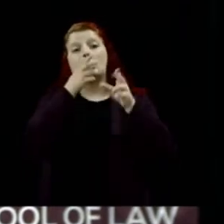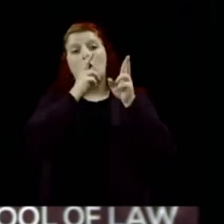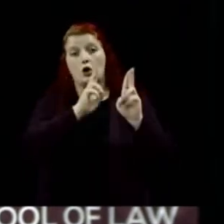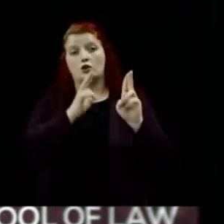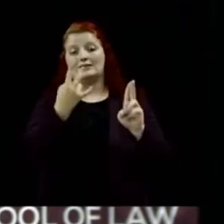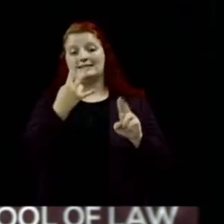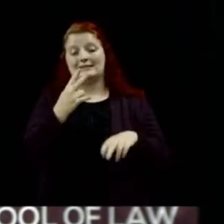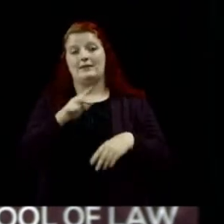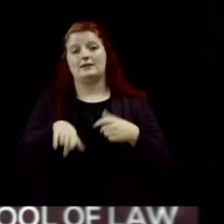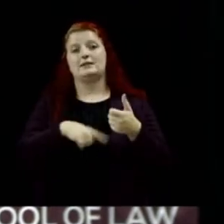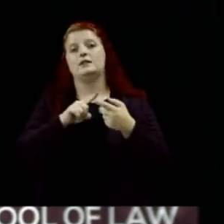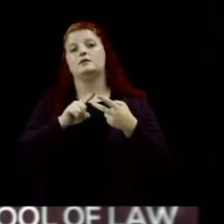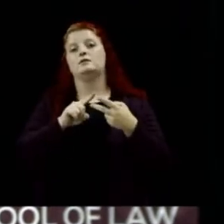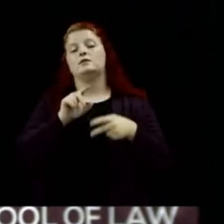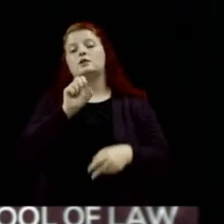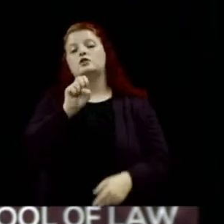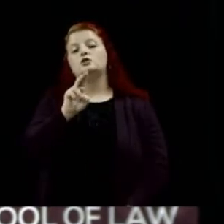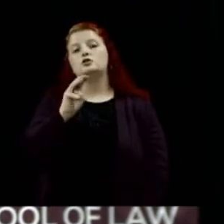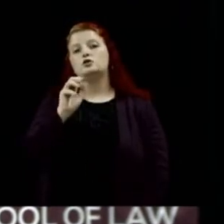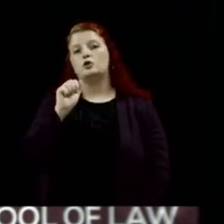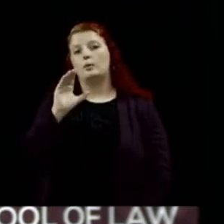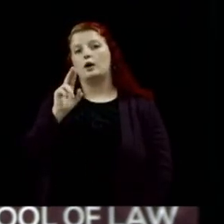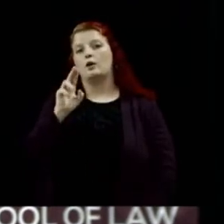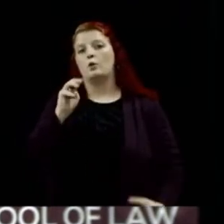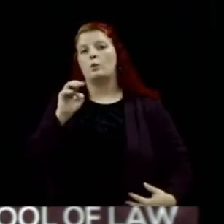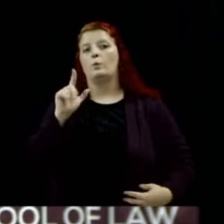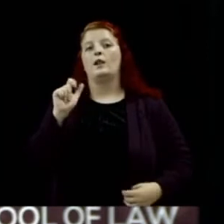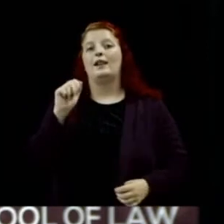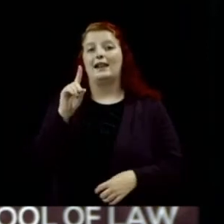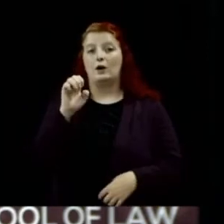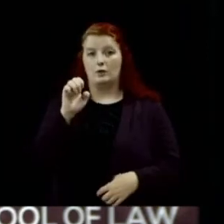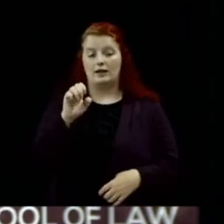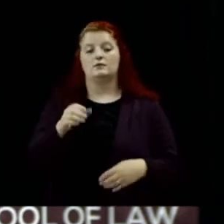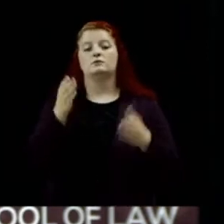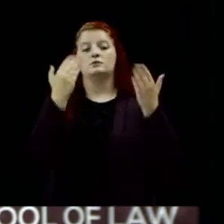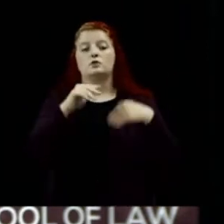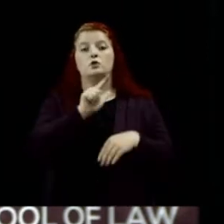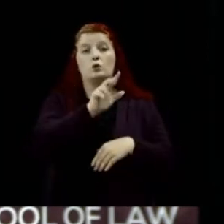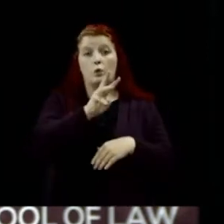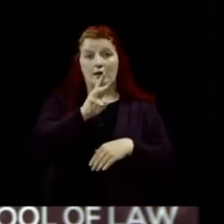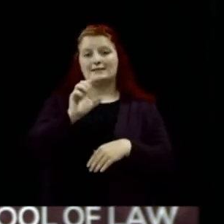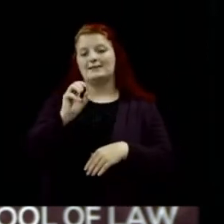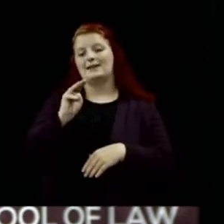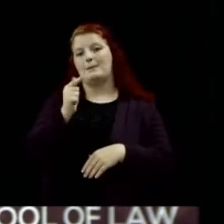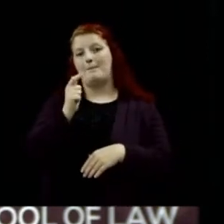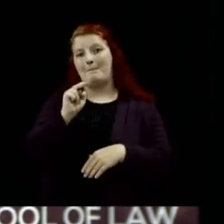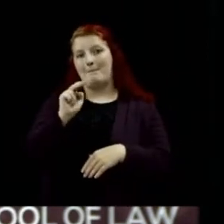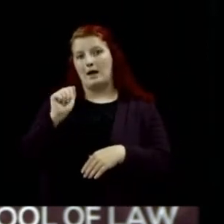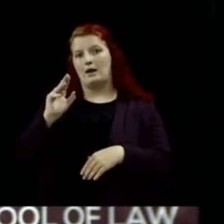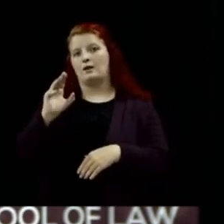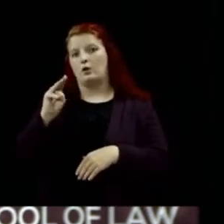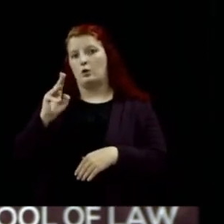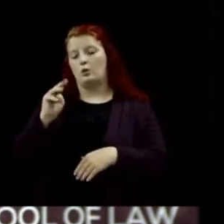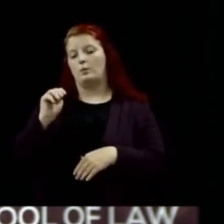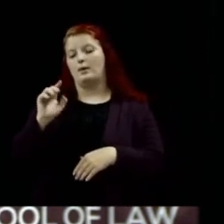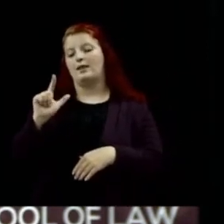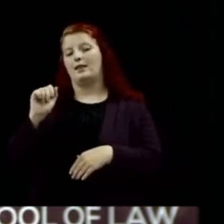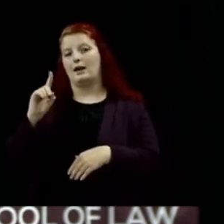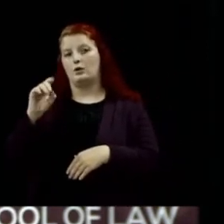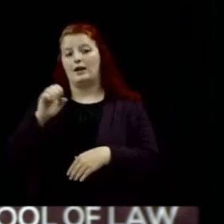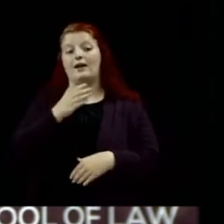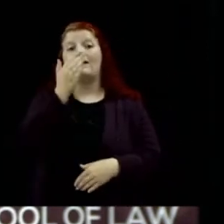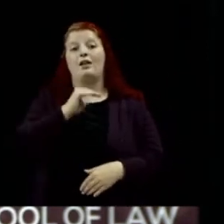summa cum laude honorees, 26 magna cum laude honorees, and 37 cum